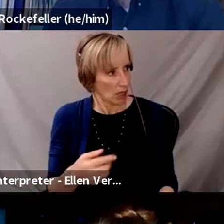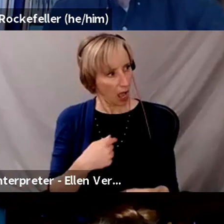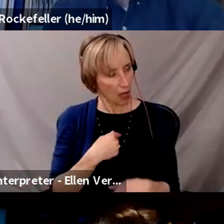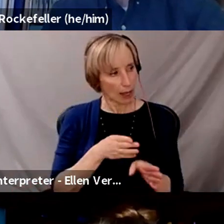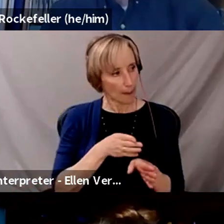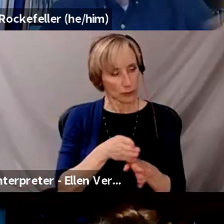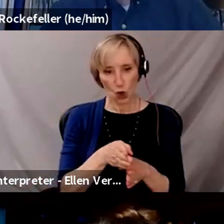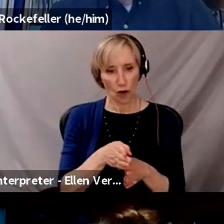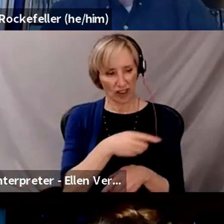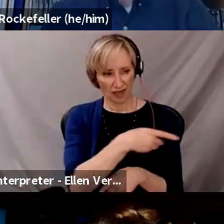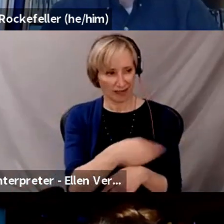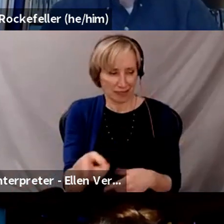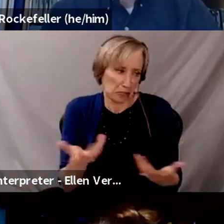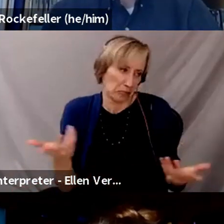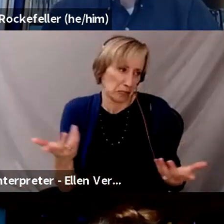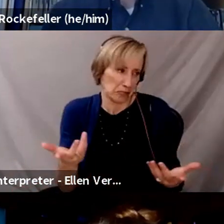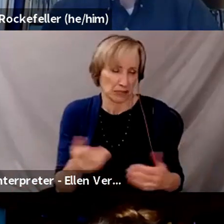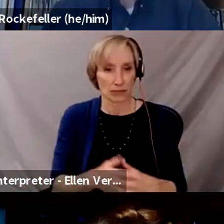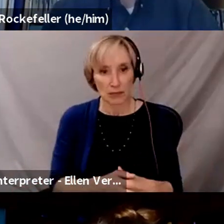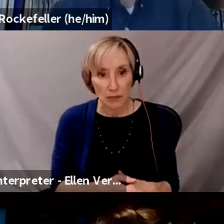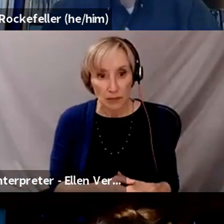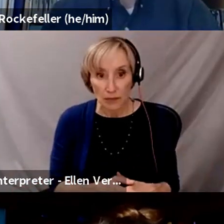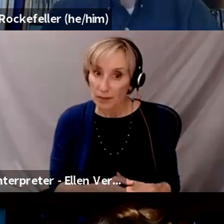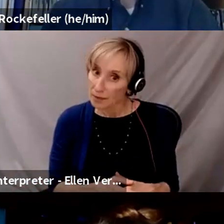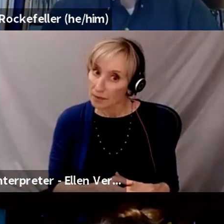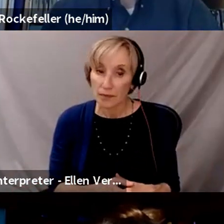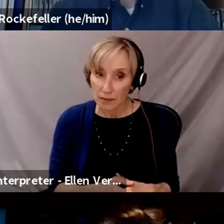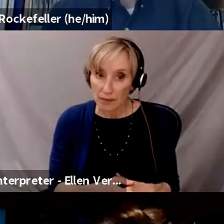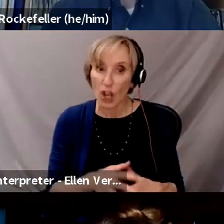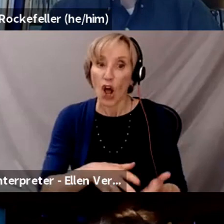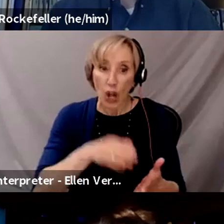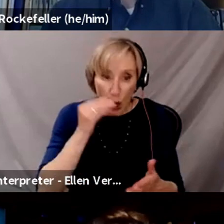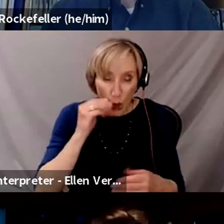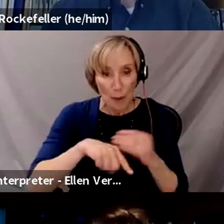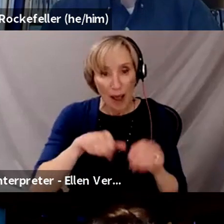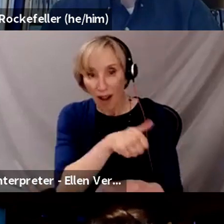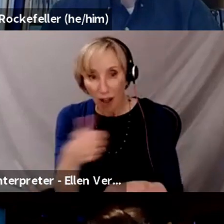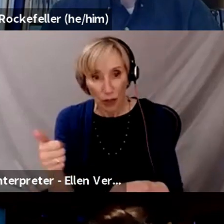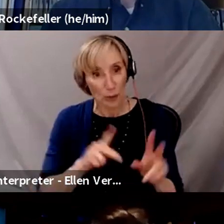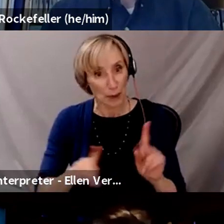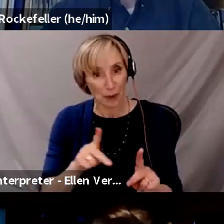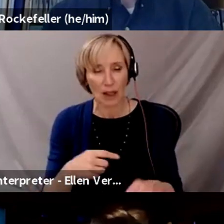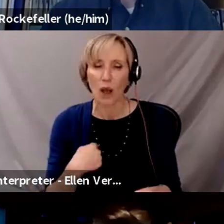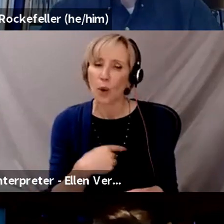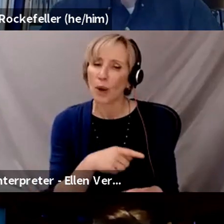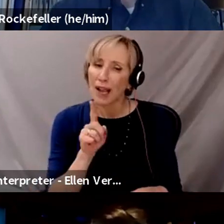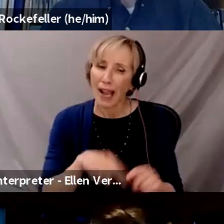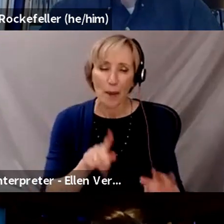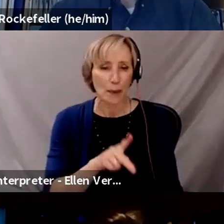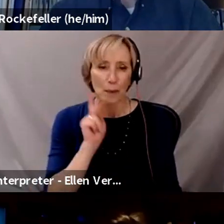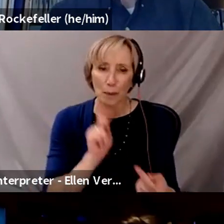normal. And so to really, and by the way, I don't think we're ever going to be perfect at supporting